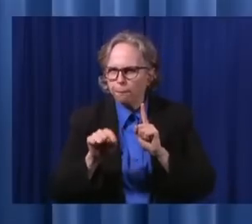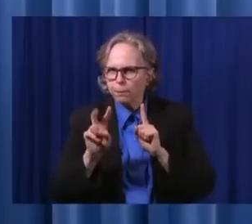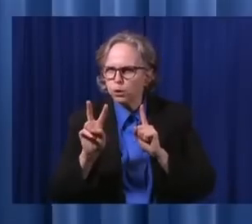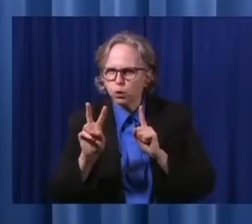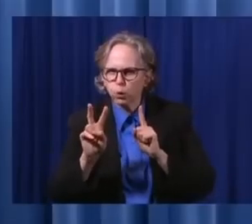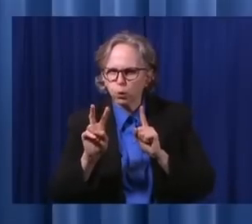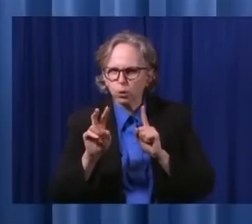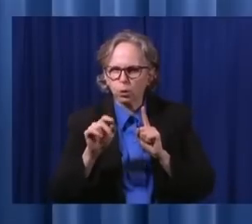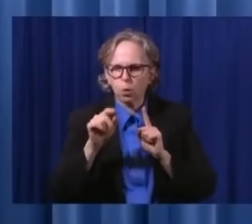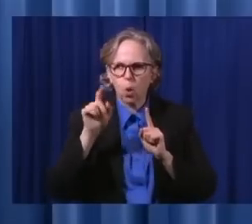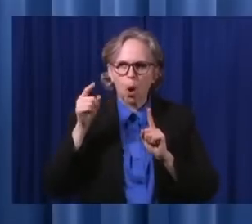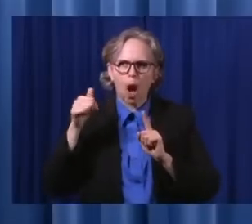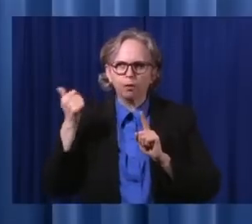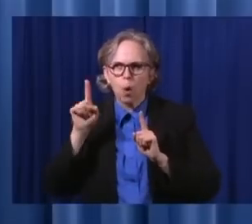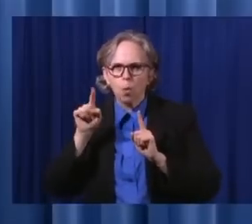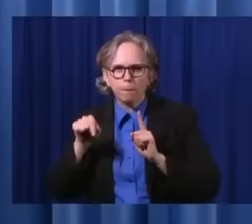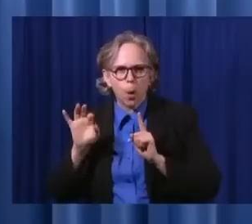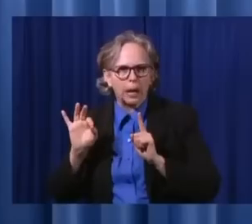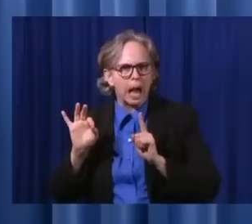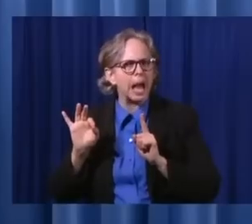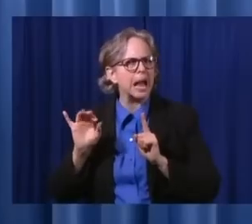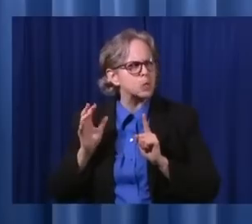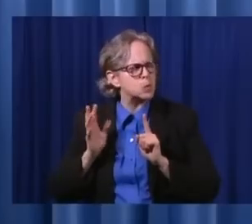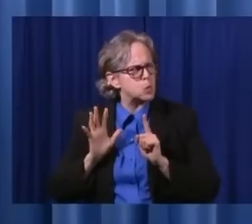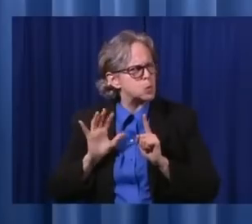and so we don't like to see that.